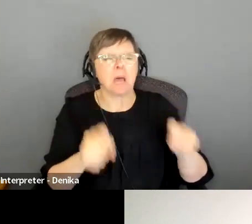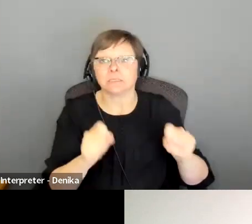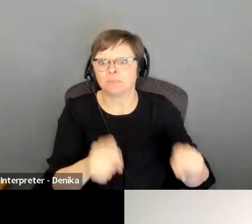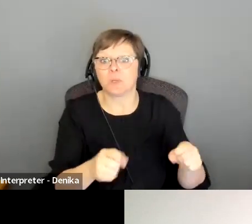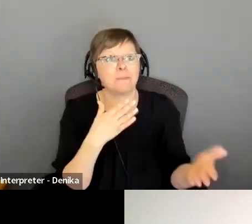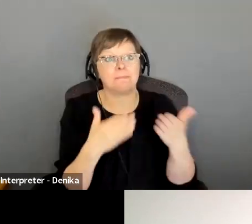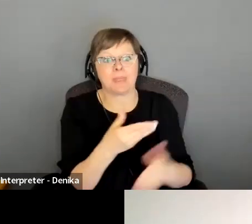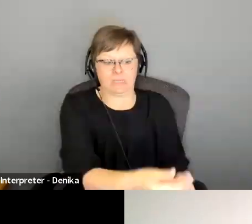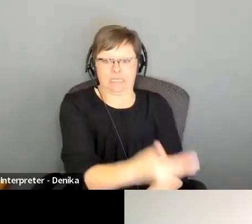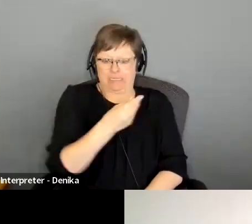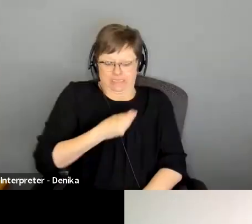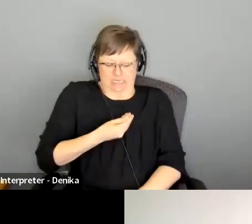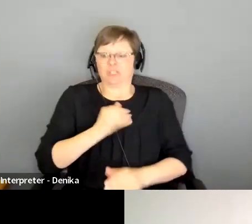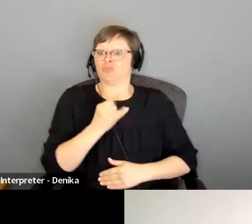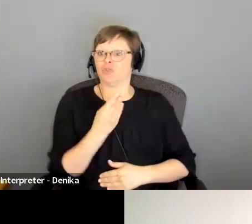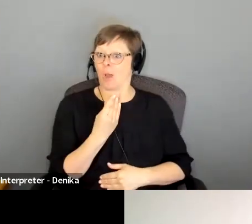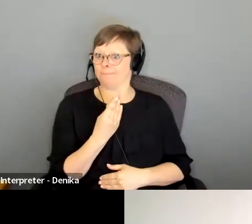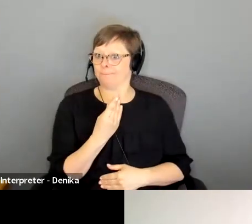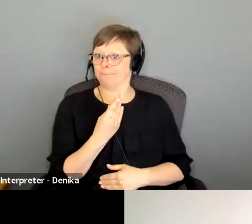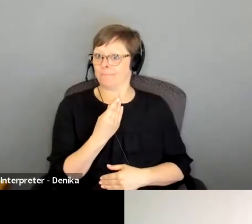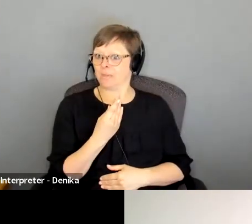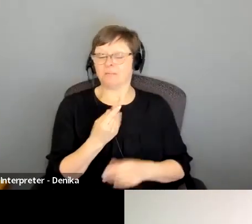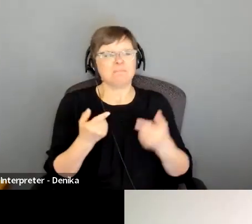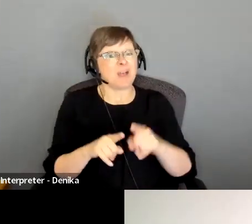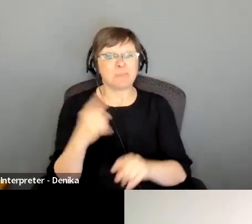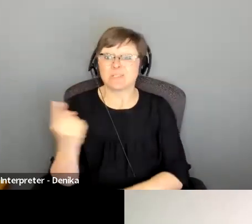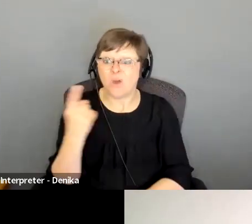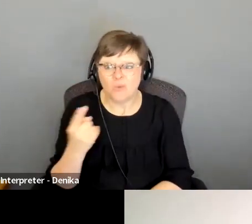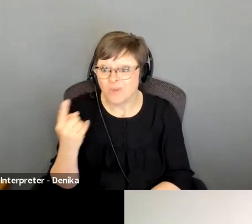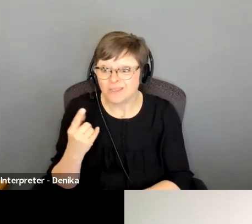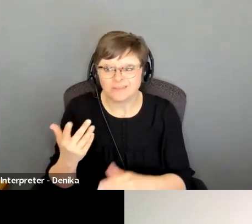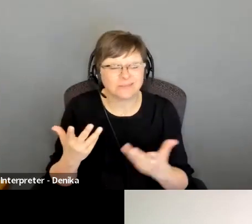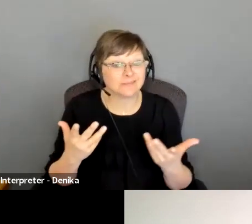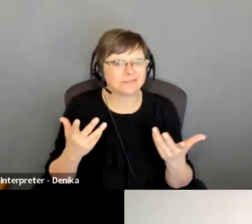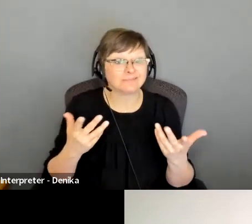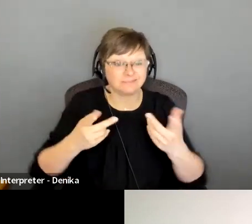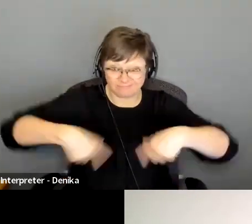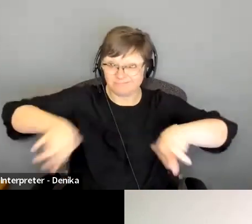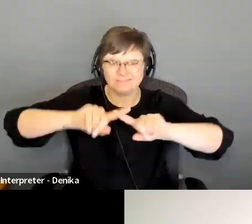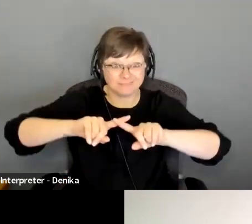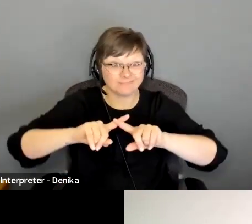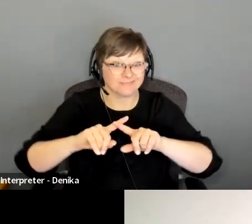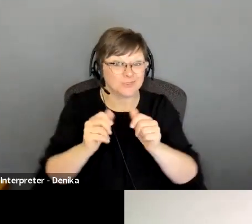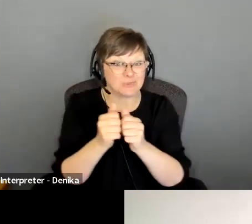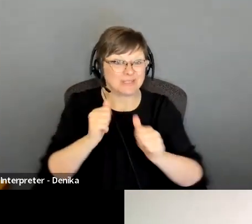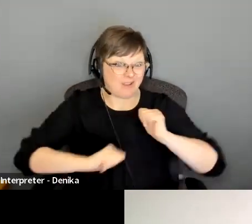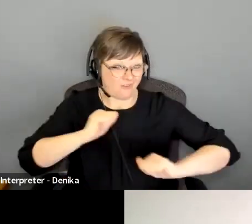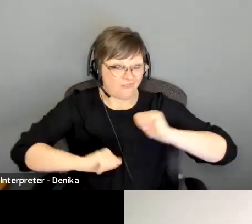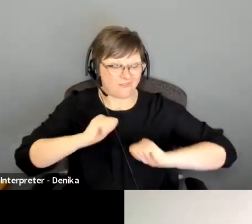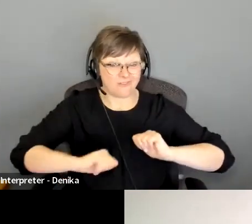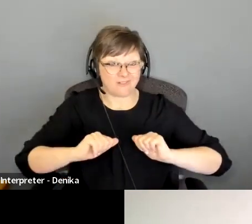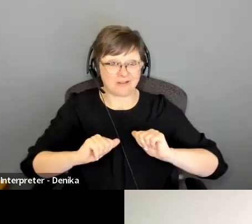want. So that happens all the time in our industry. Does that change how you say no? Does